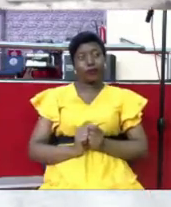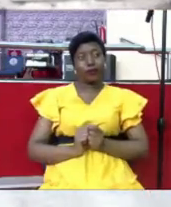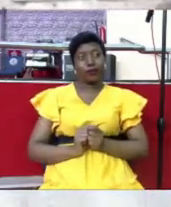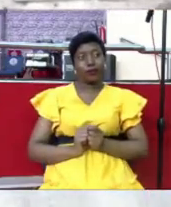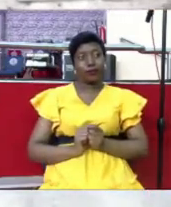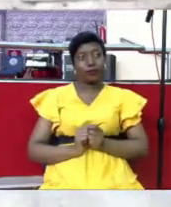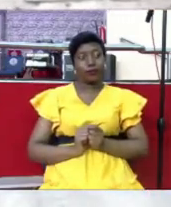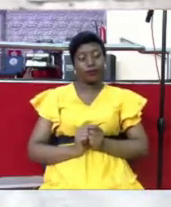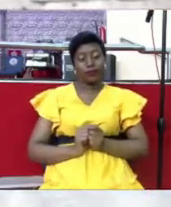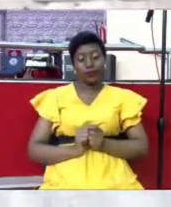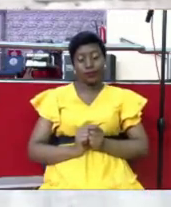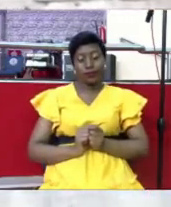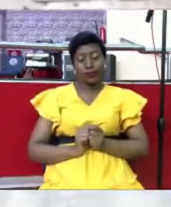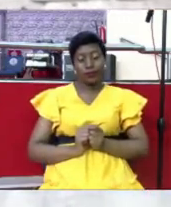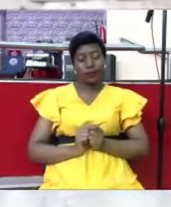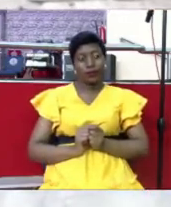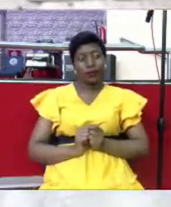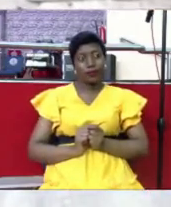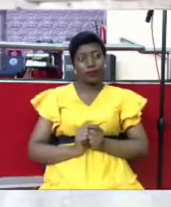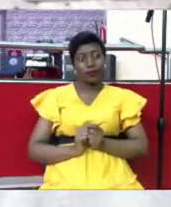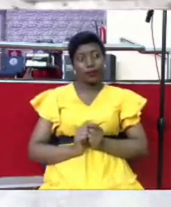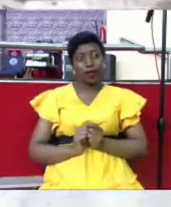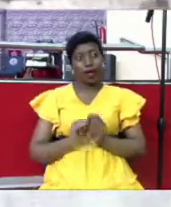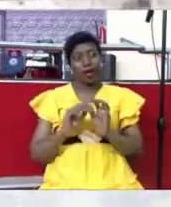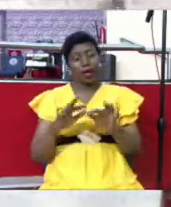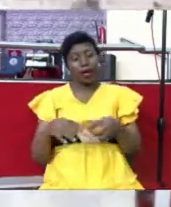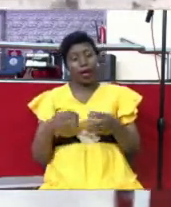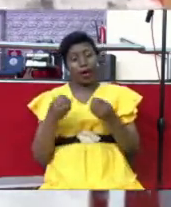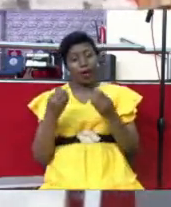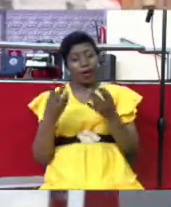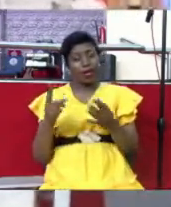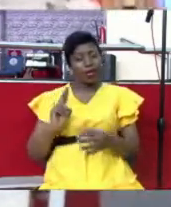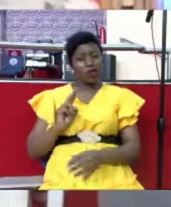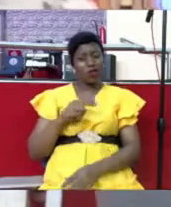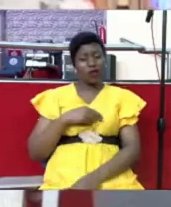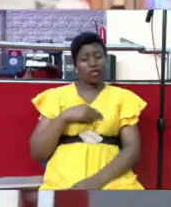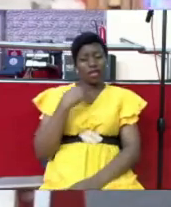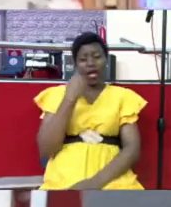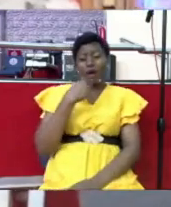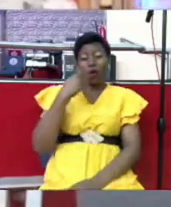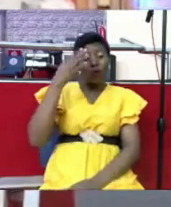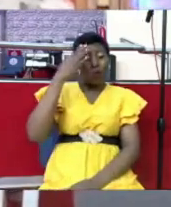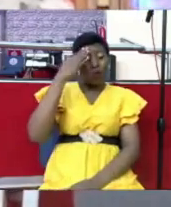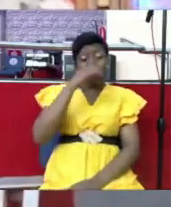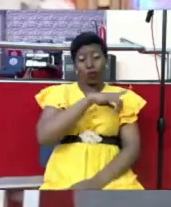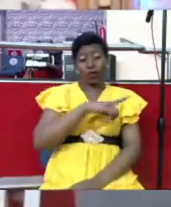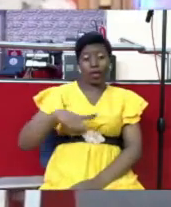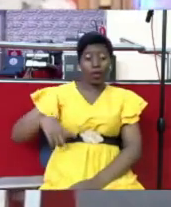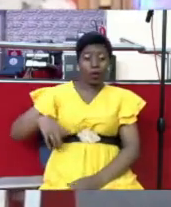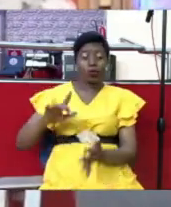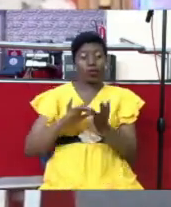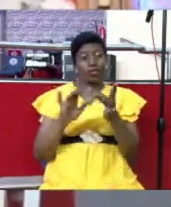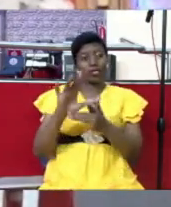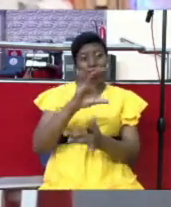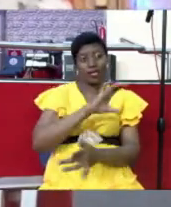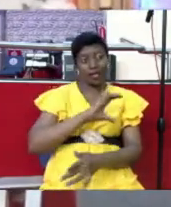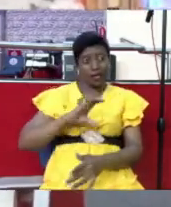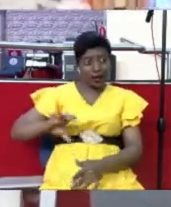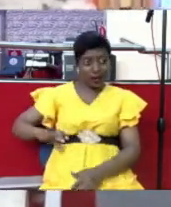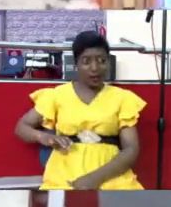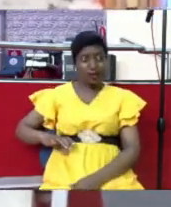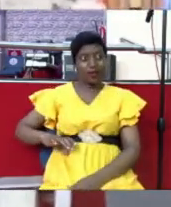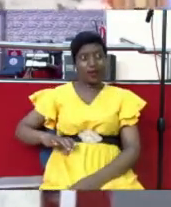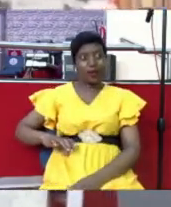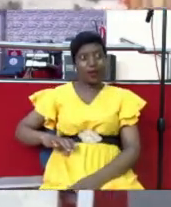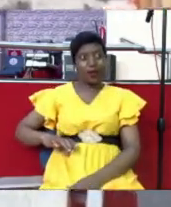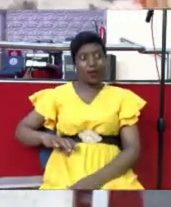wataendelea, watafanikiwa. How much more us who know the Lord Jesus Christ? Ni wangapi wetu ambao tunamjua Bwana Mungu Yesu Kristo? And then we